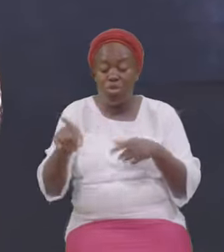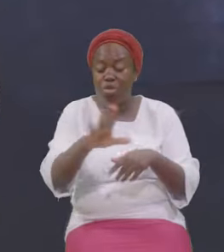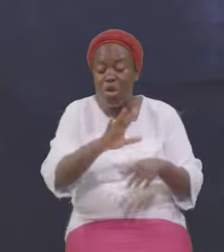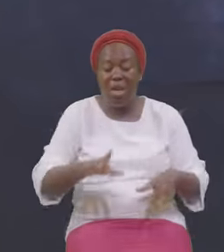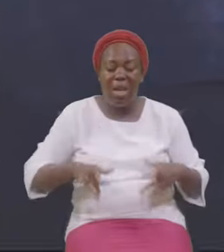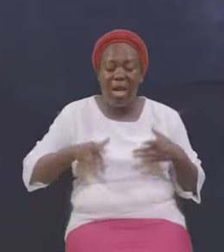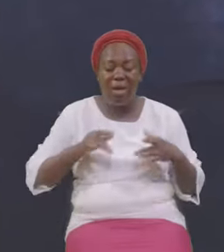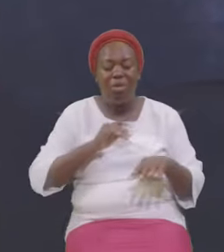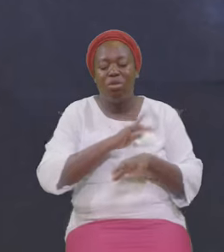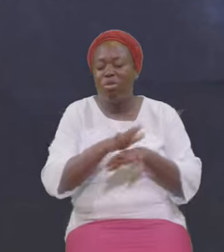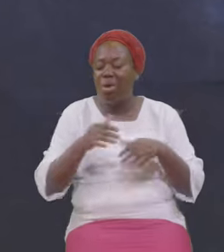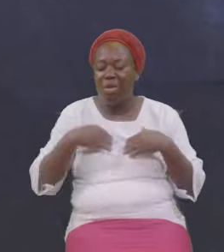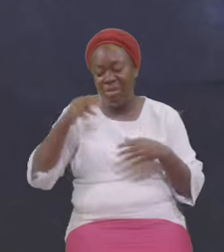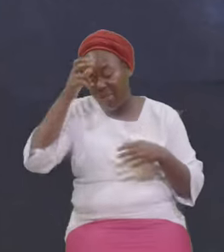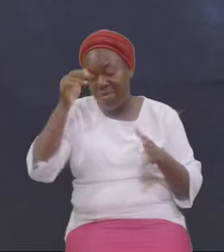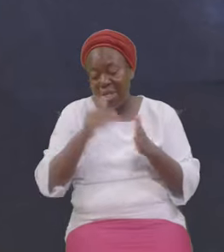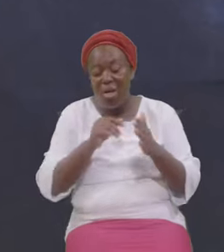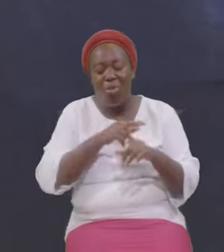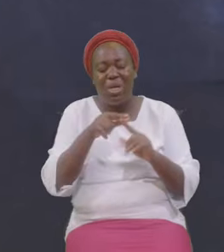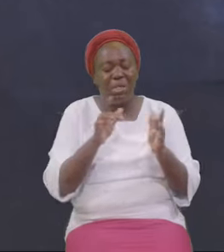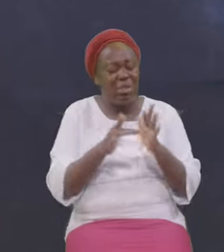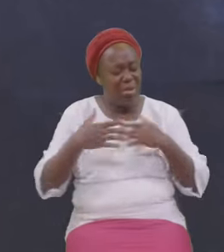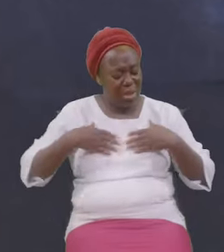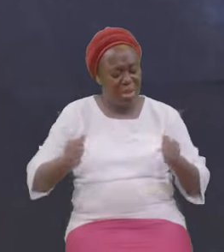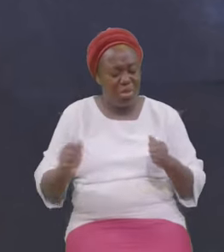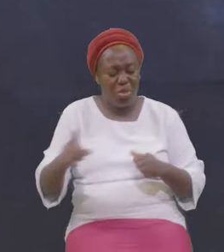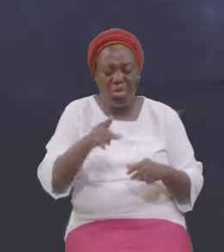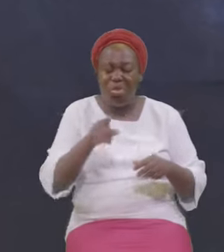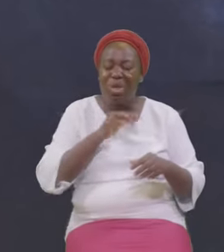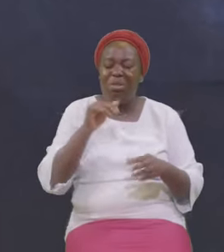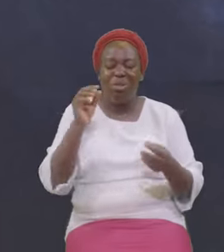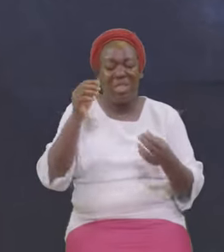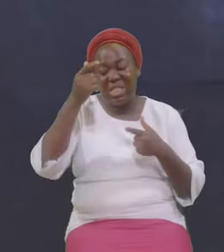you, you're no more sick. I thought you'd say amen.